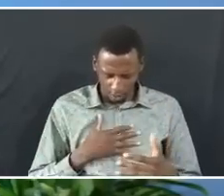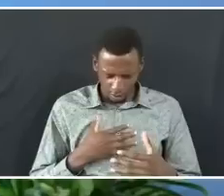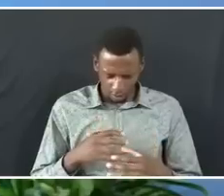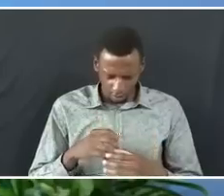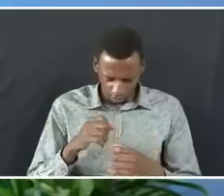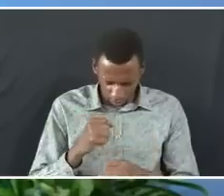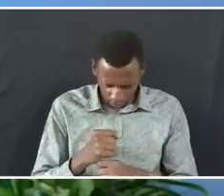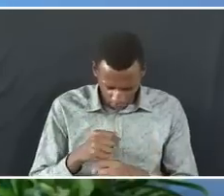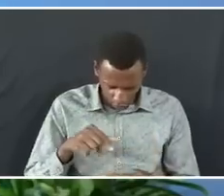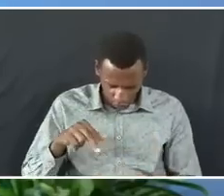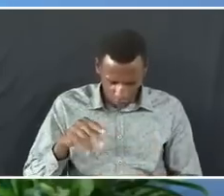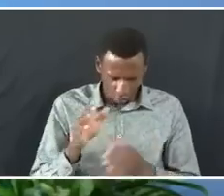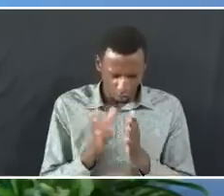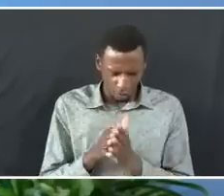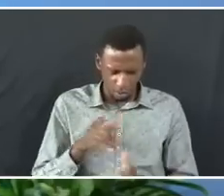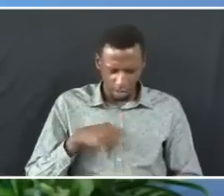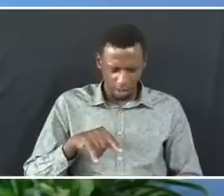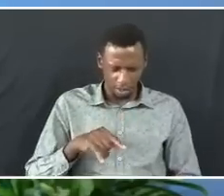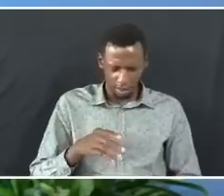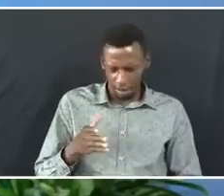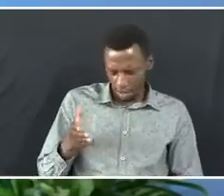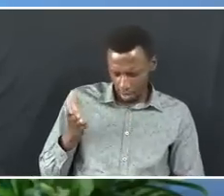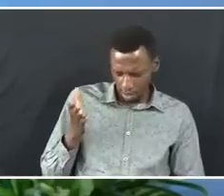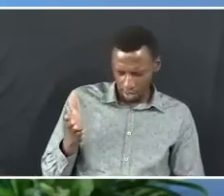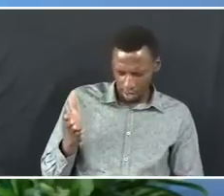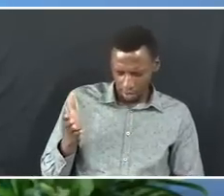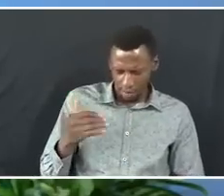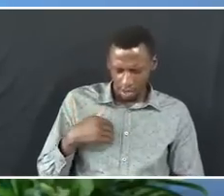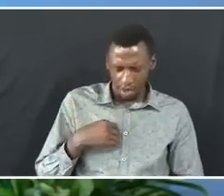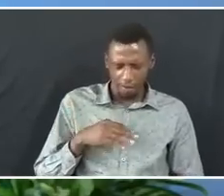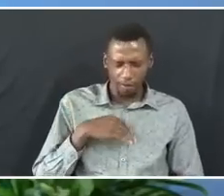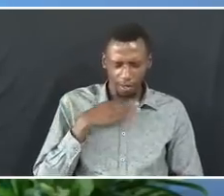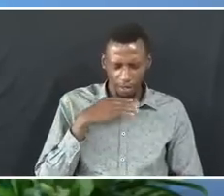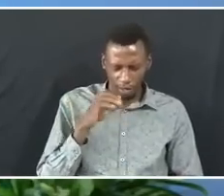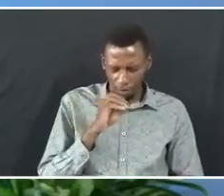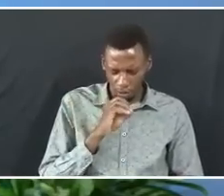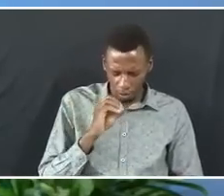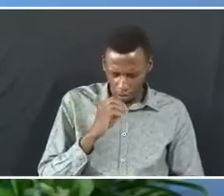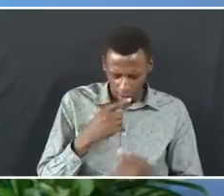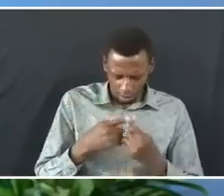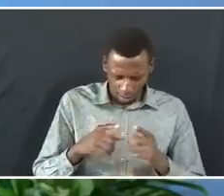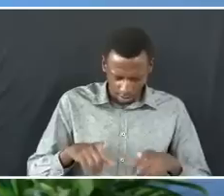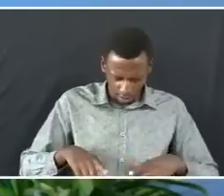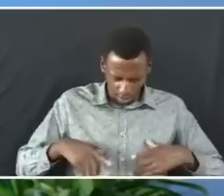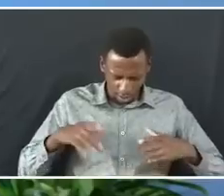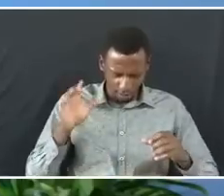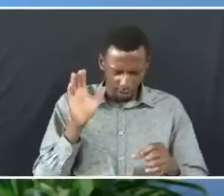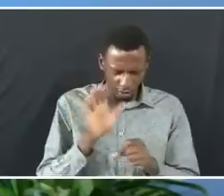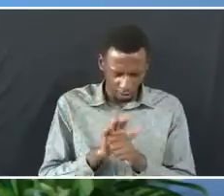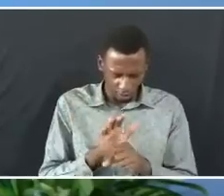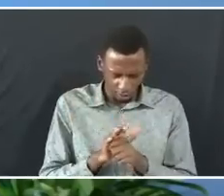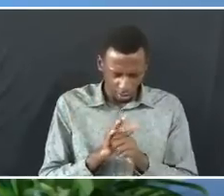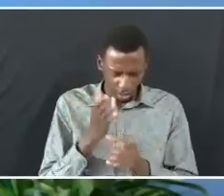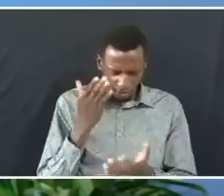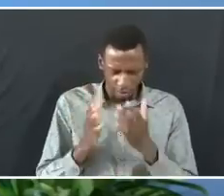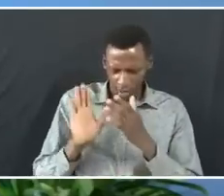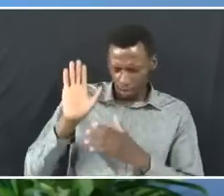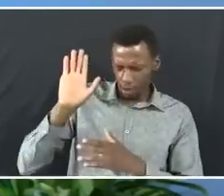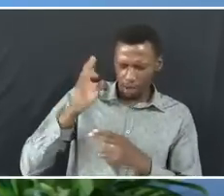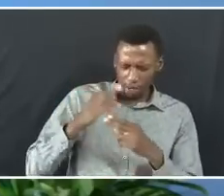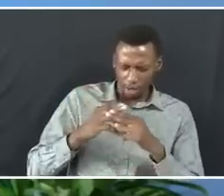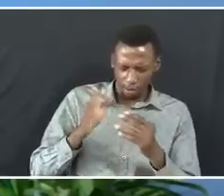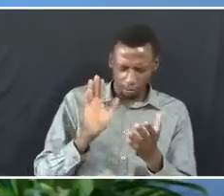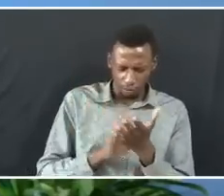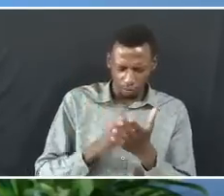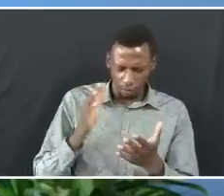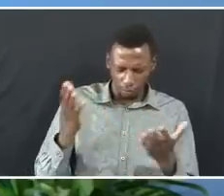with us. Therein there is no death, but life abundant. May your name forever be glorified,